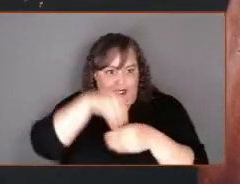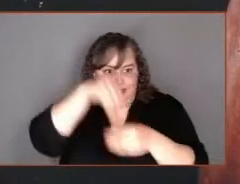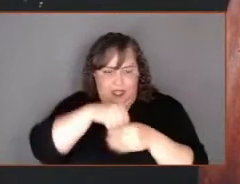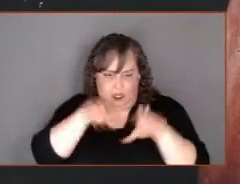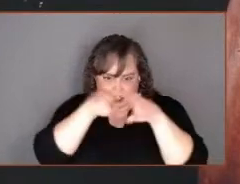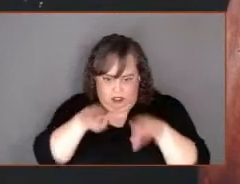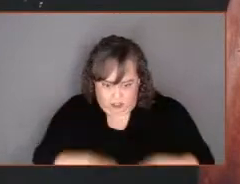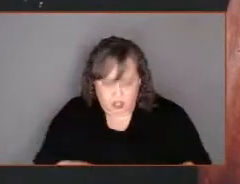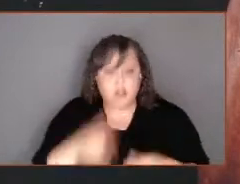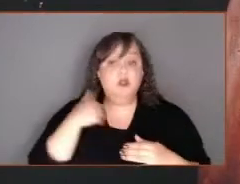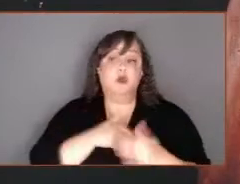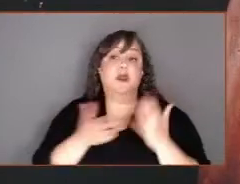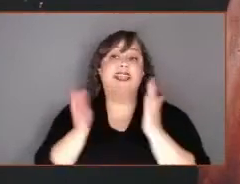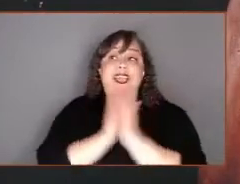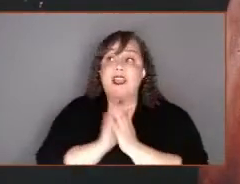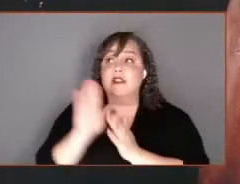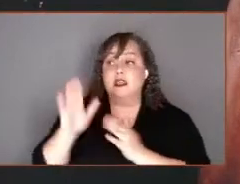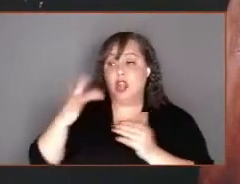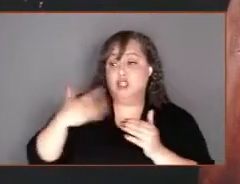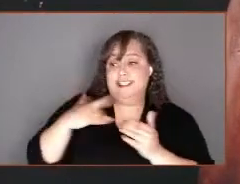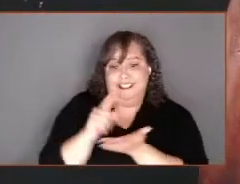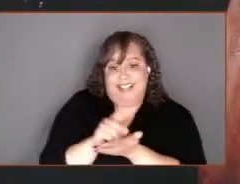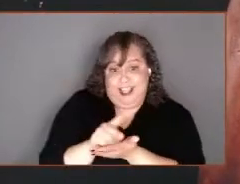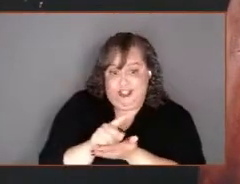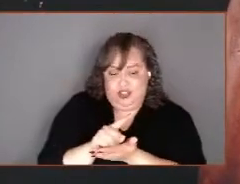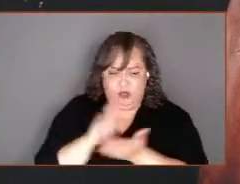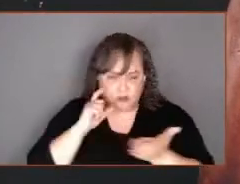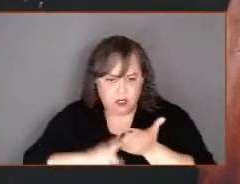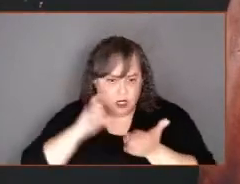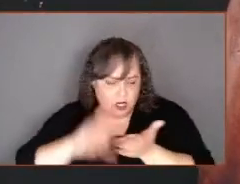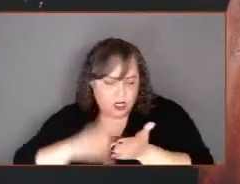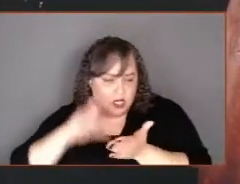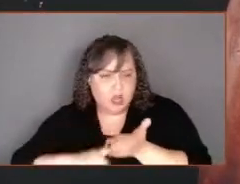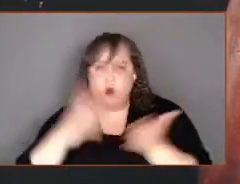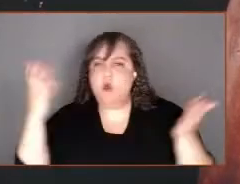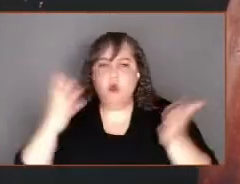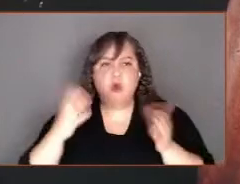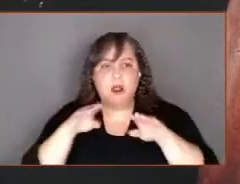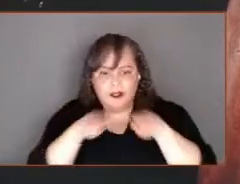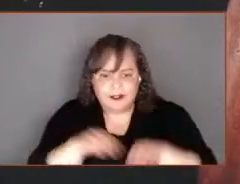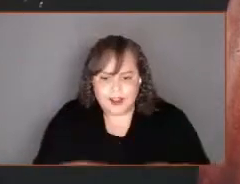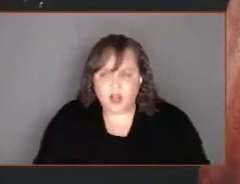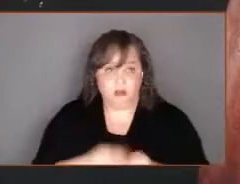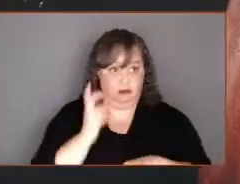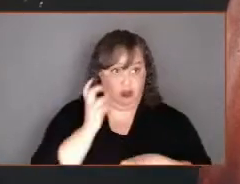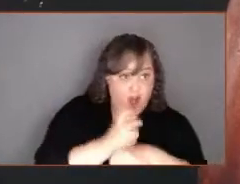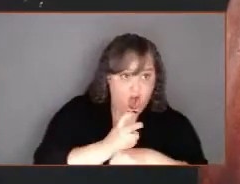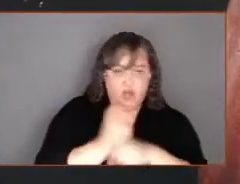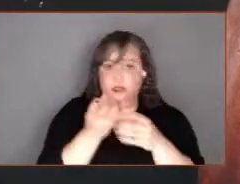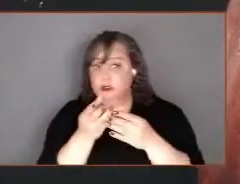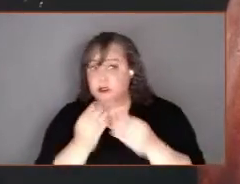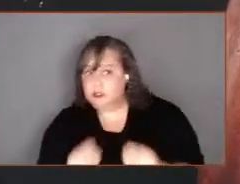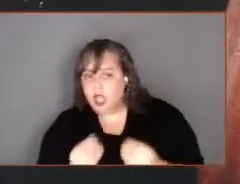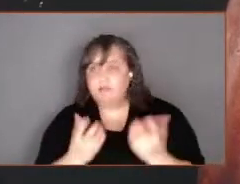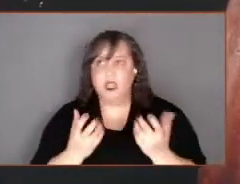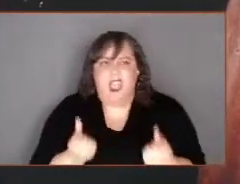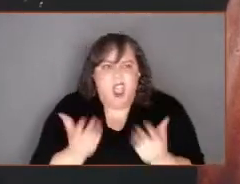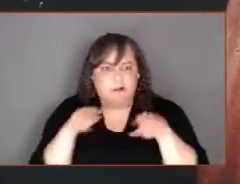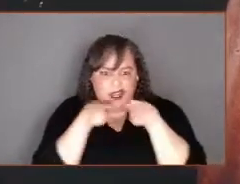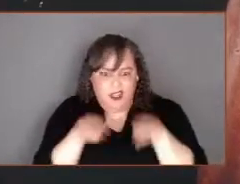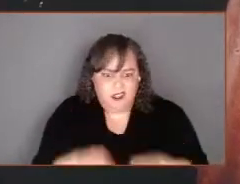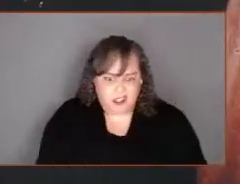instruments they have aboard their systems to determine what those layers are, how hard they are, how many of them are there, and